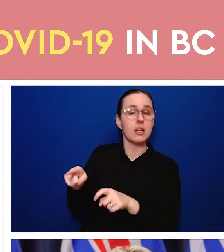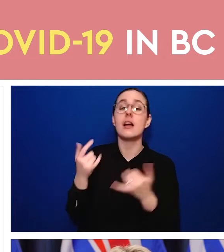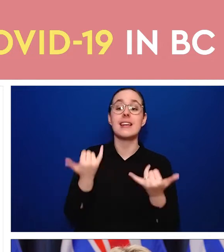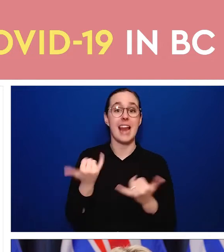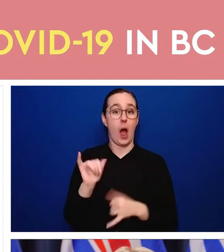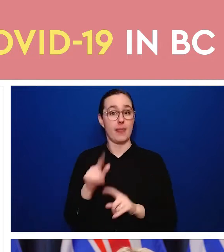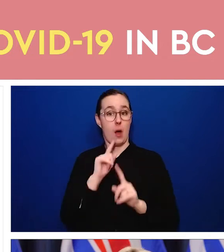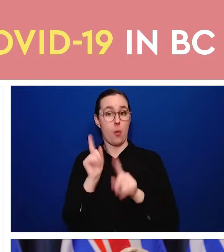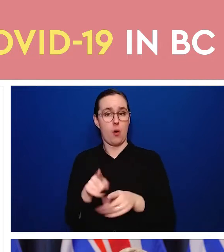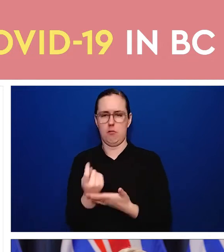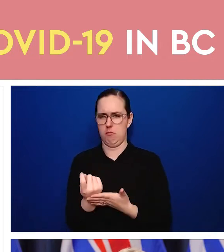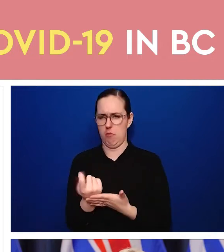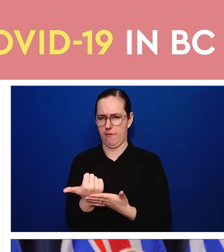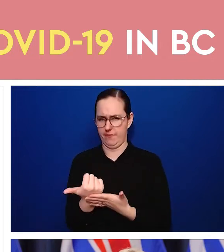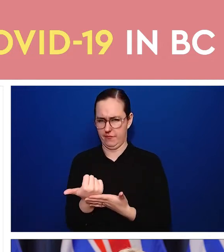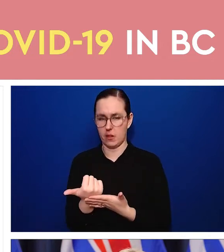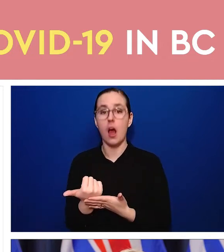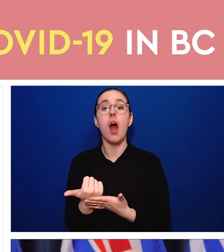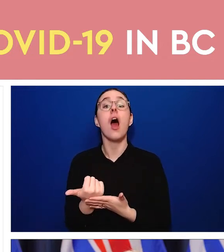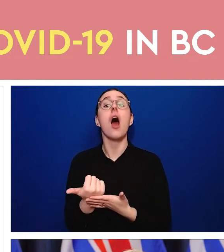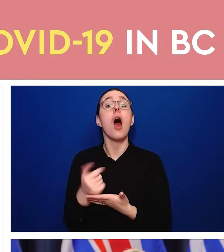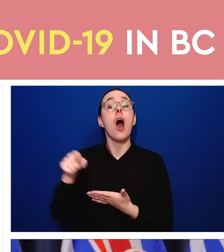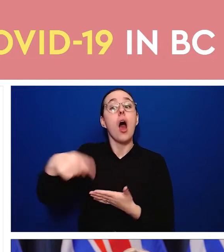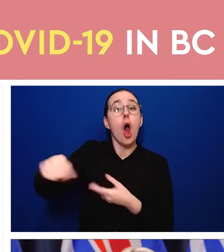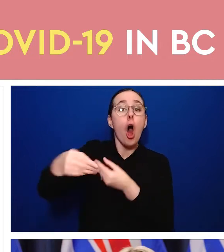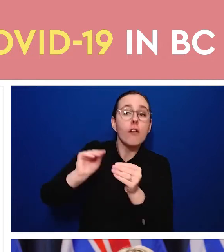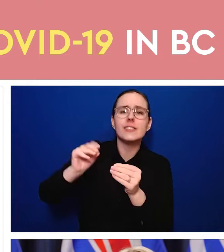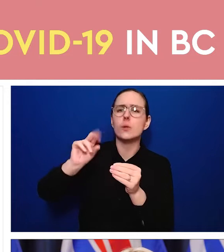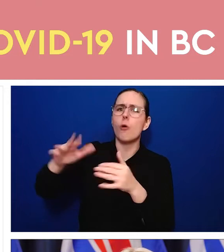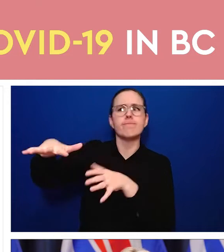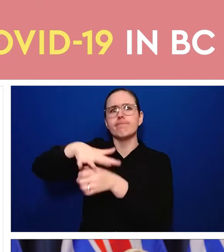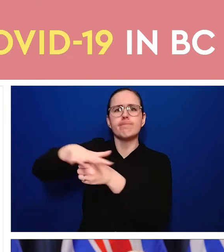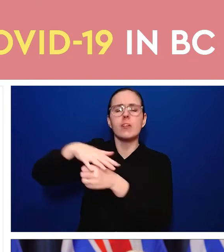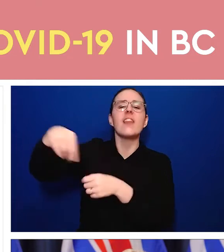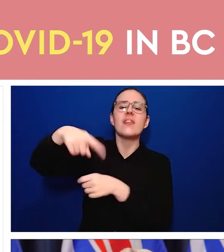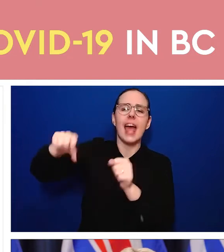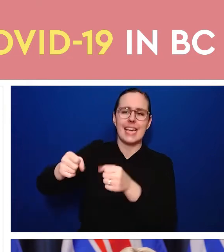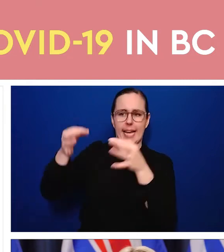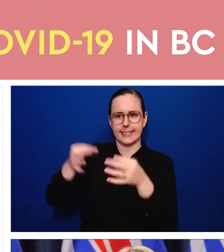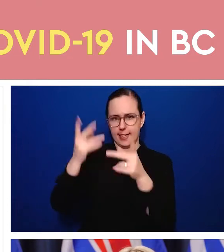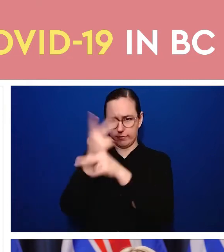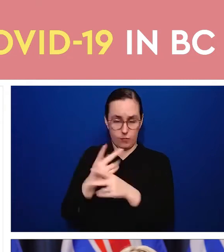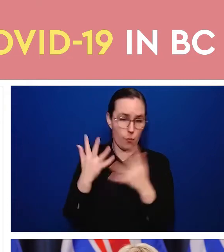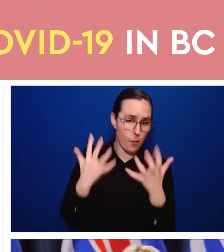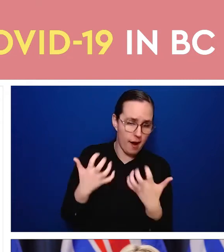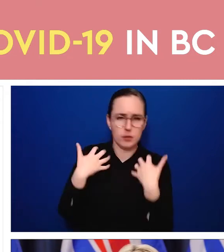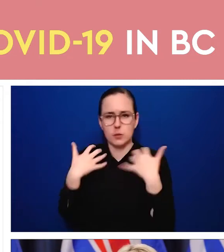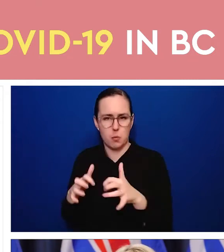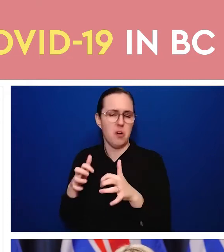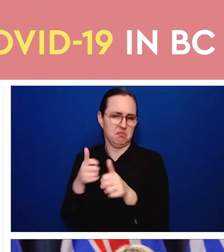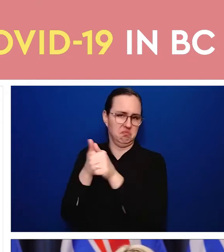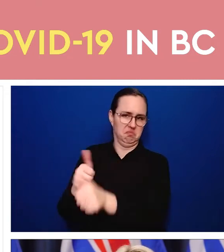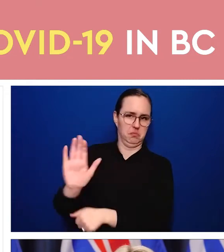will no longer be mandated in those areas. Masks continue to be encouraged in some of those settings where we have to